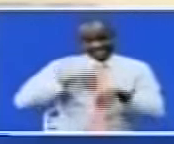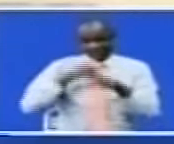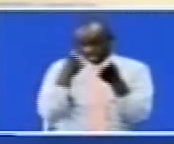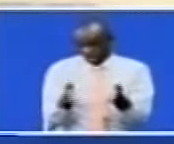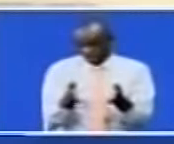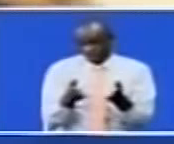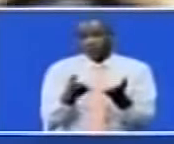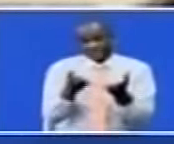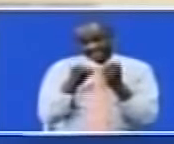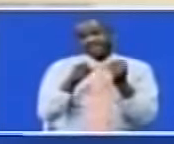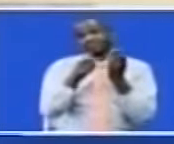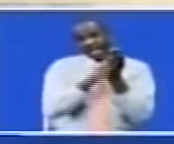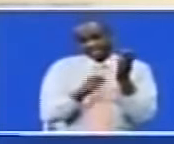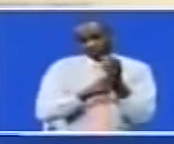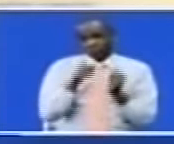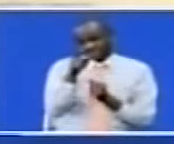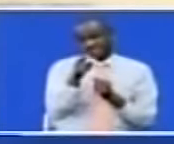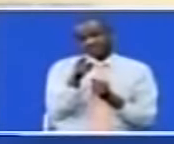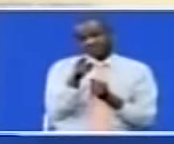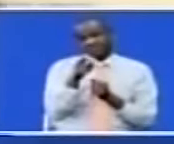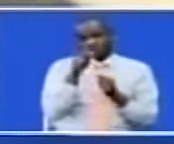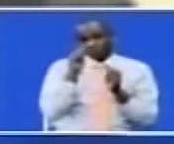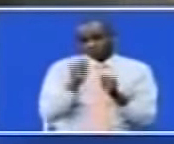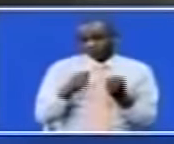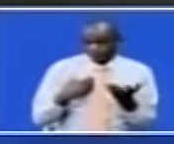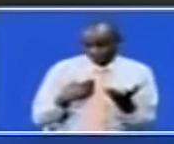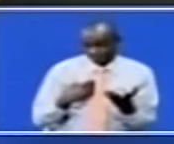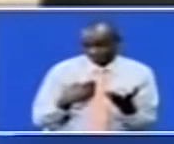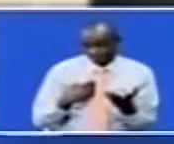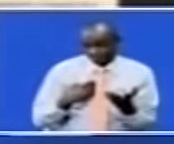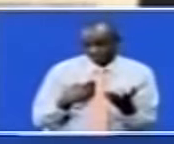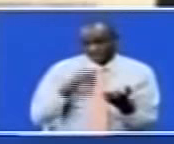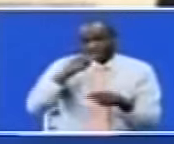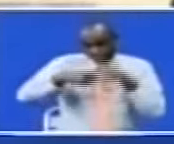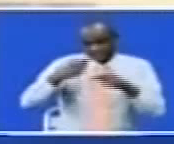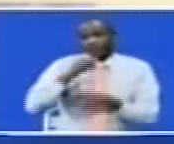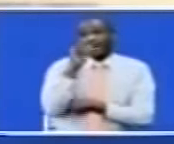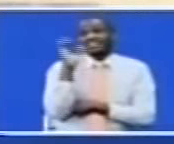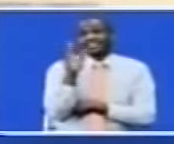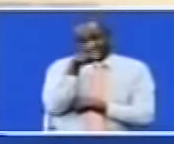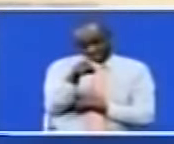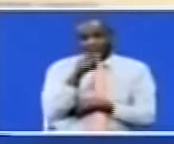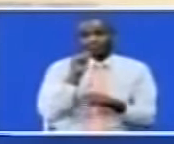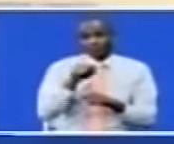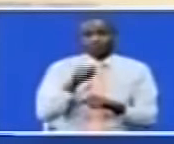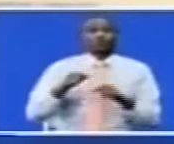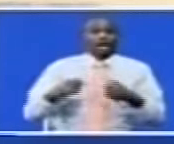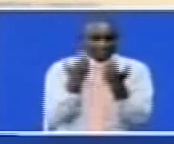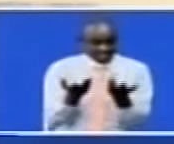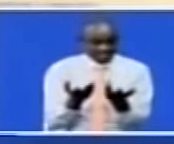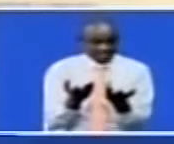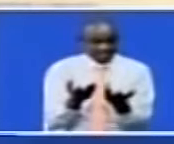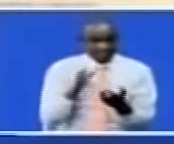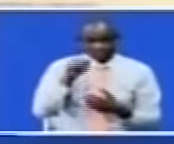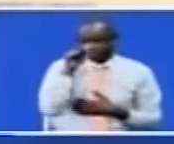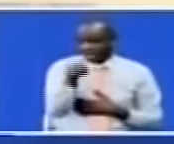need the Article 112 mechanism, that is oversight of the process of the ICC, to be put in place also, so that then we